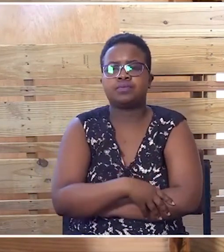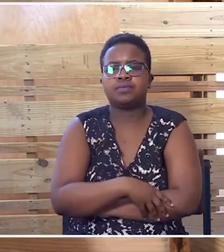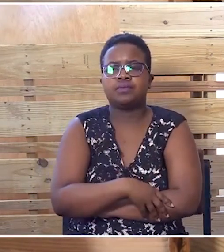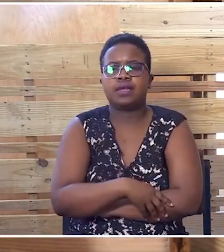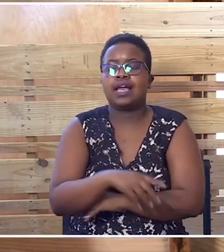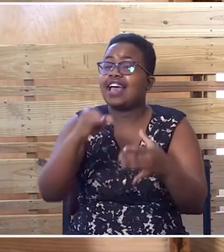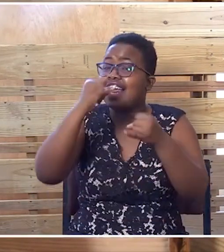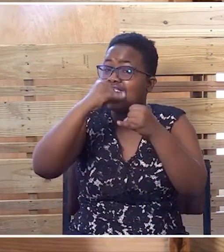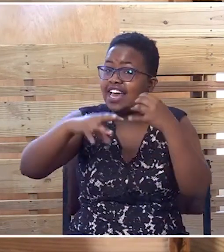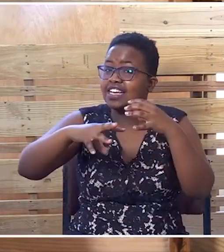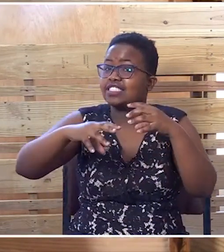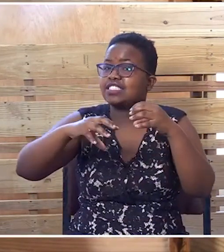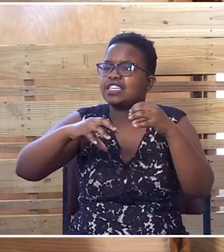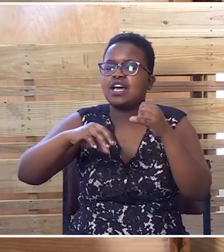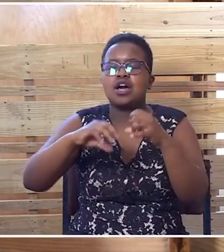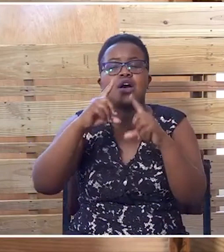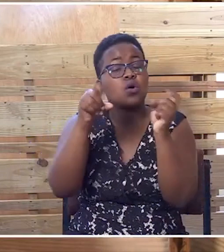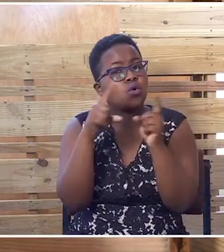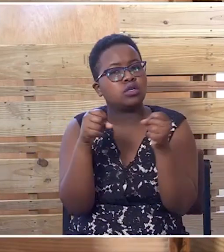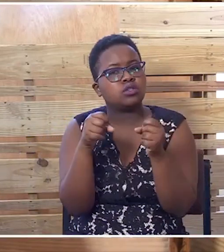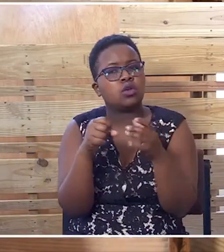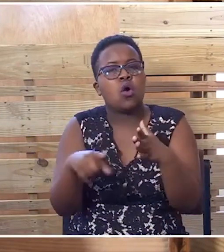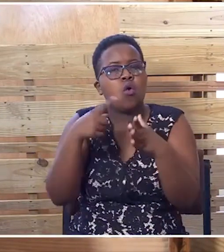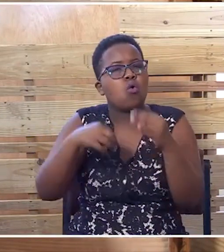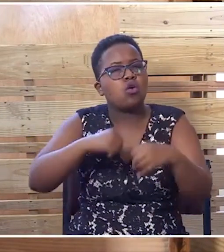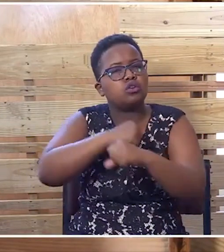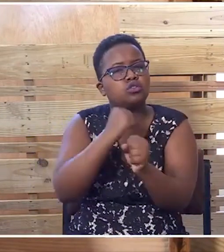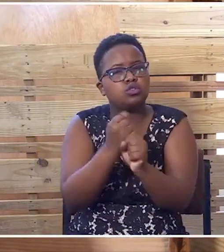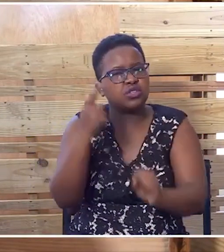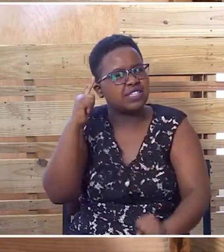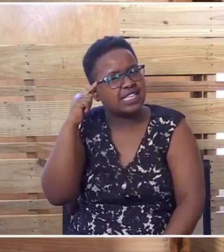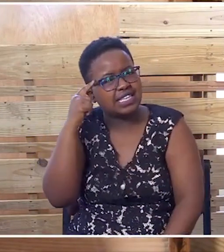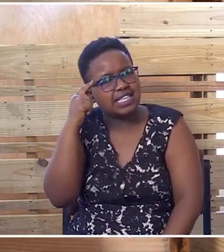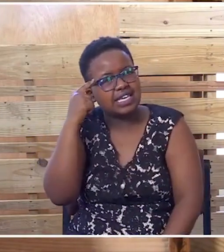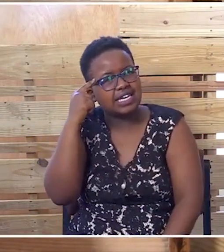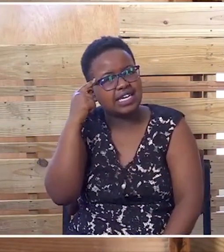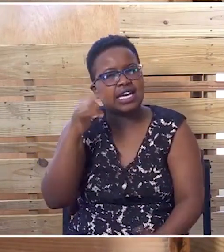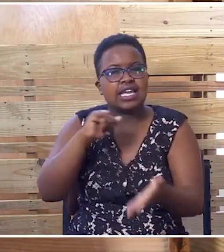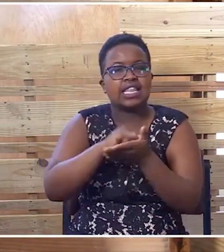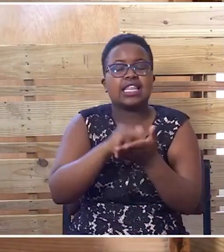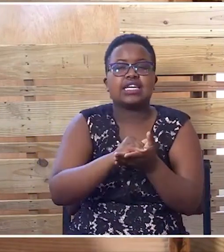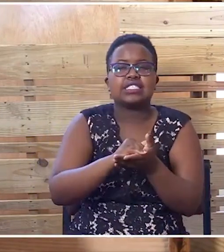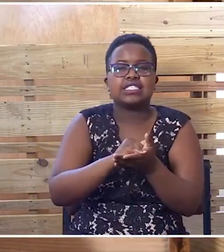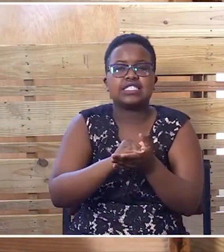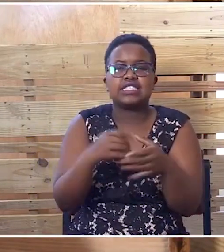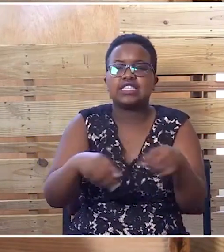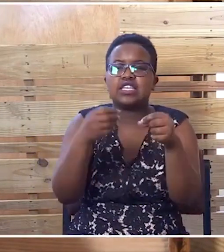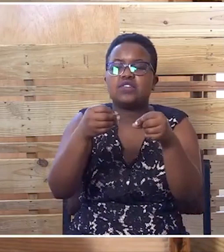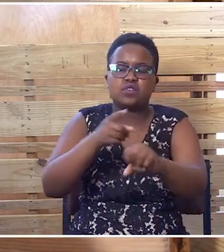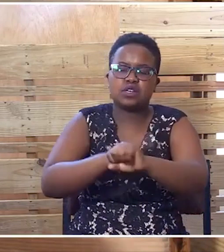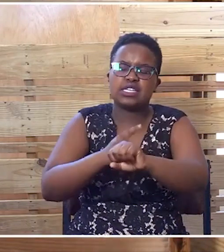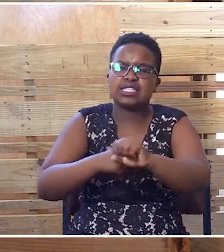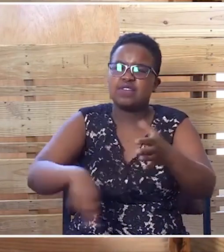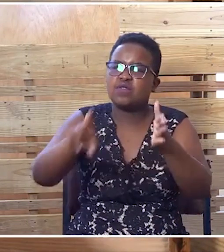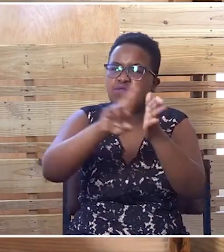that I want us to ask today is, what do you think is the purpose of rules and laws?